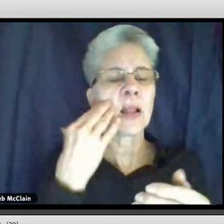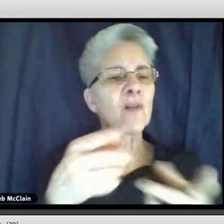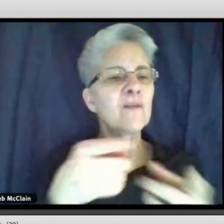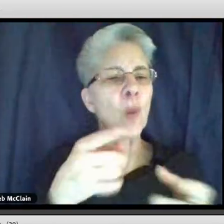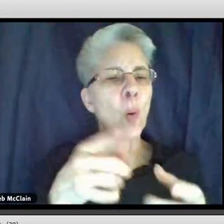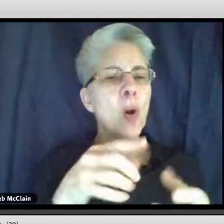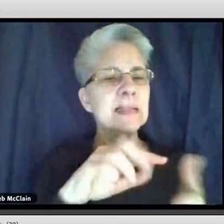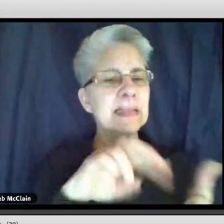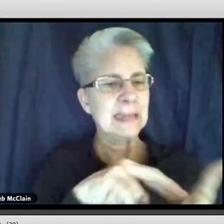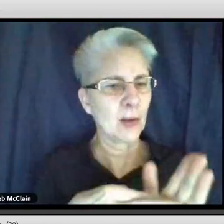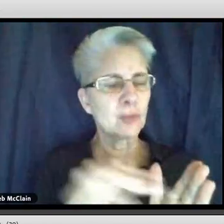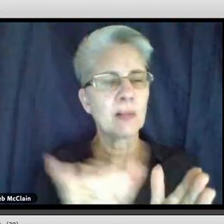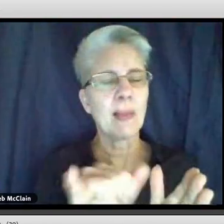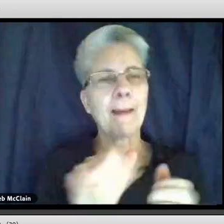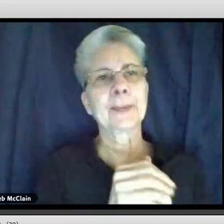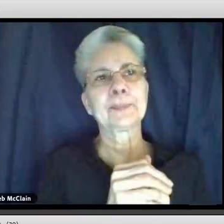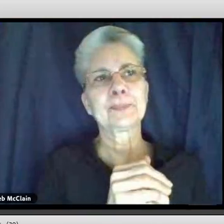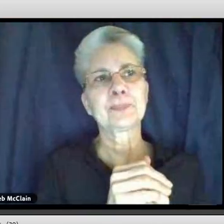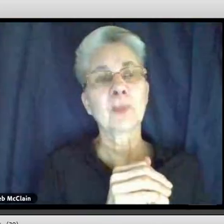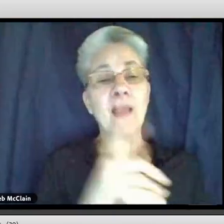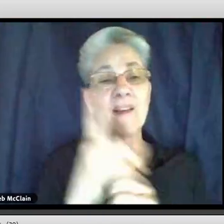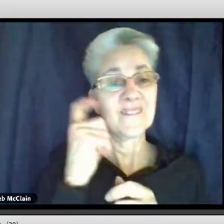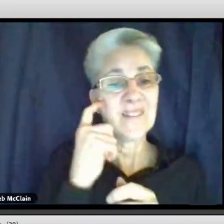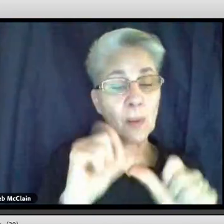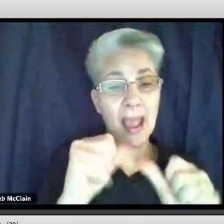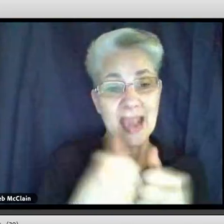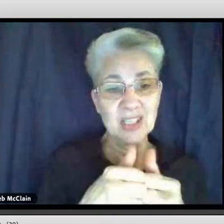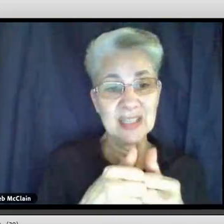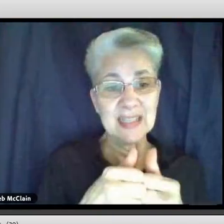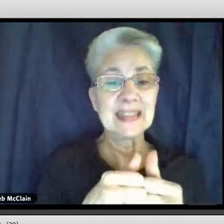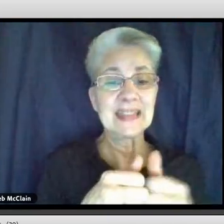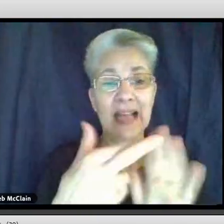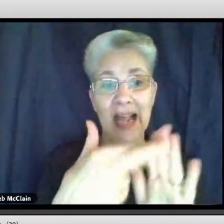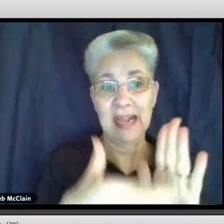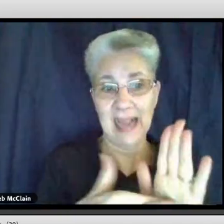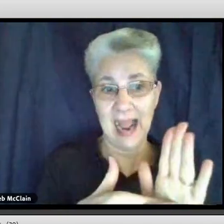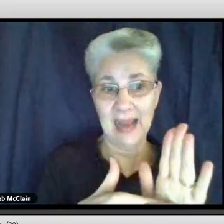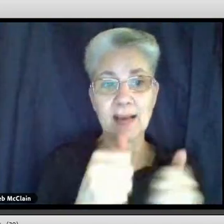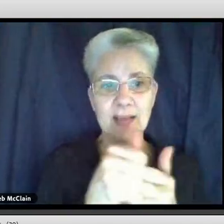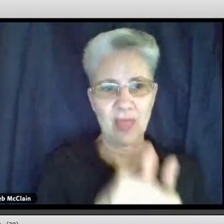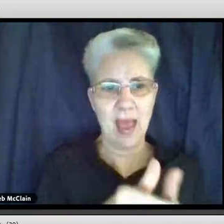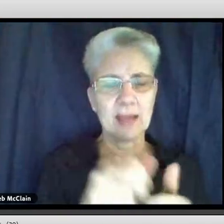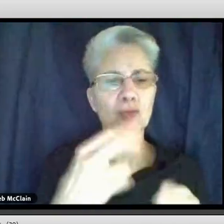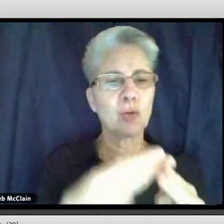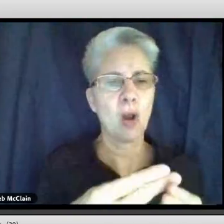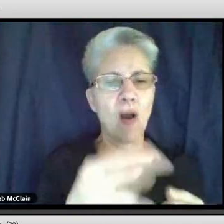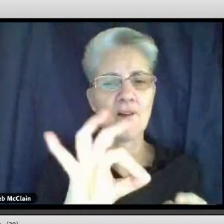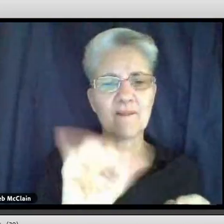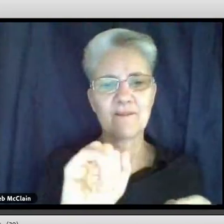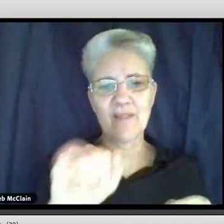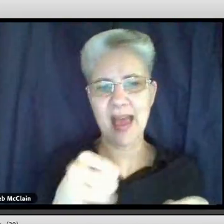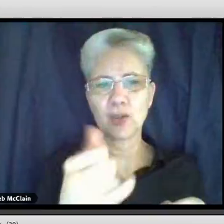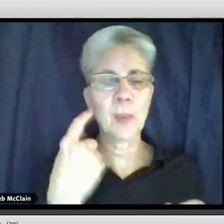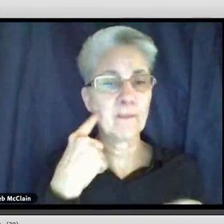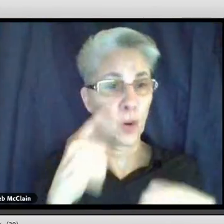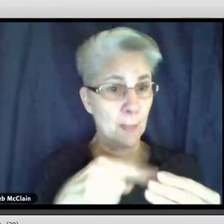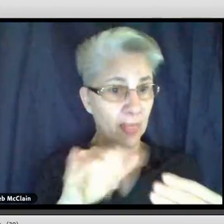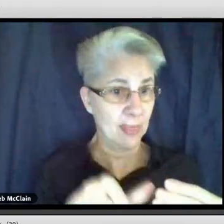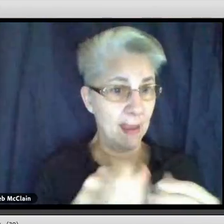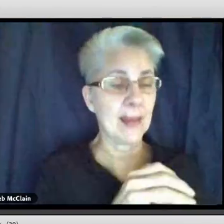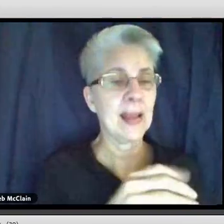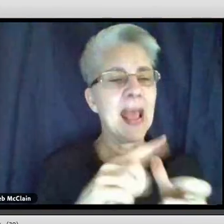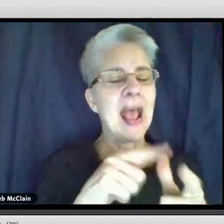standards, such as the federal agency's Digital Guidelines Initiative, which is also known as FADGI, which you may have heard of, and